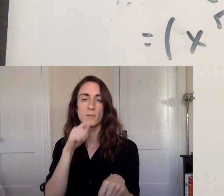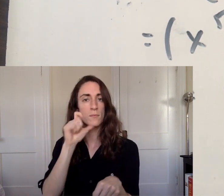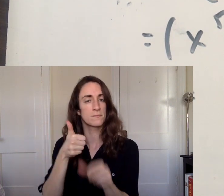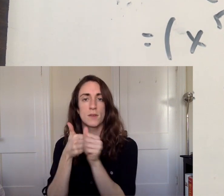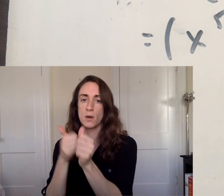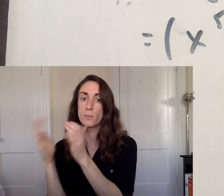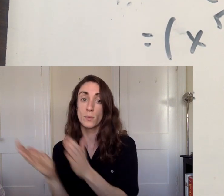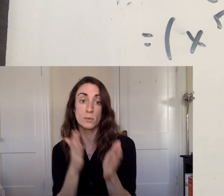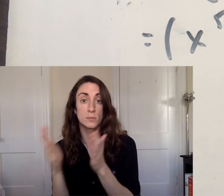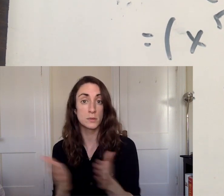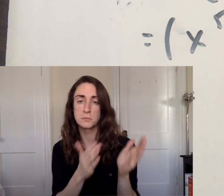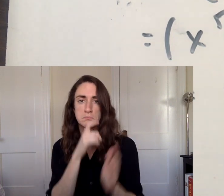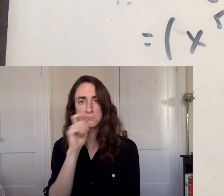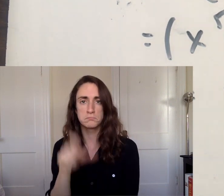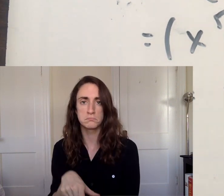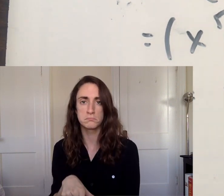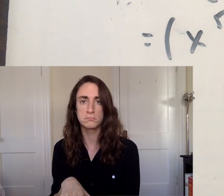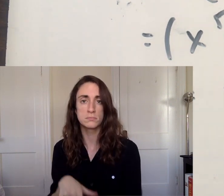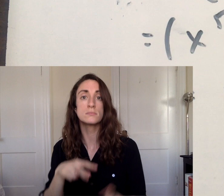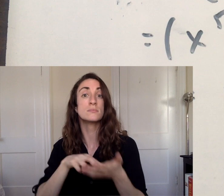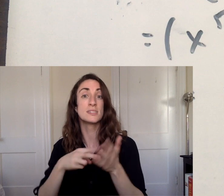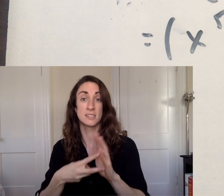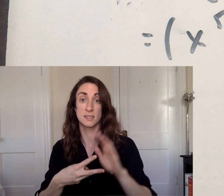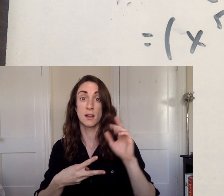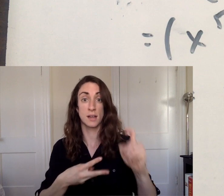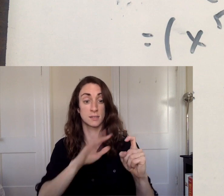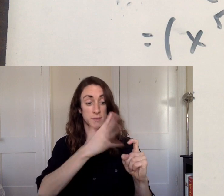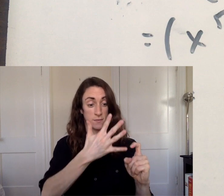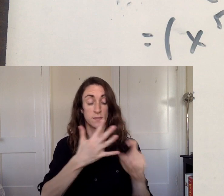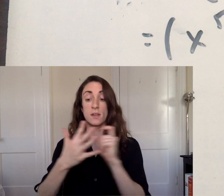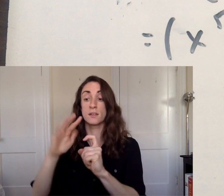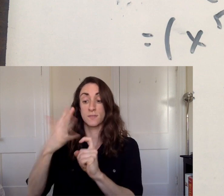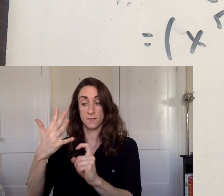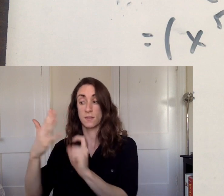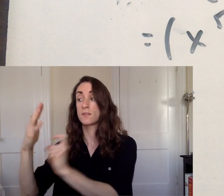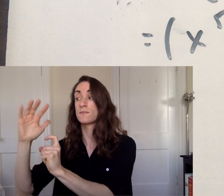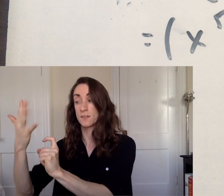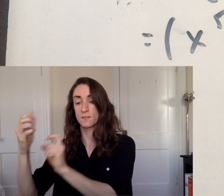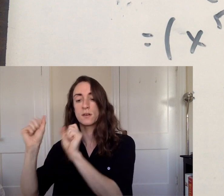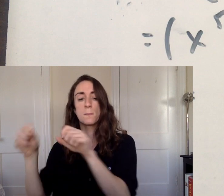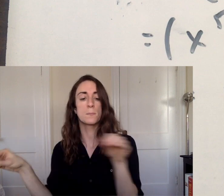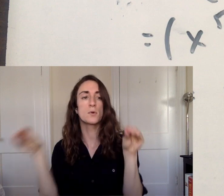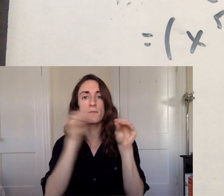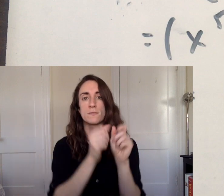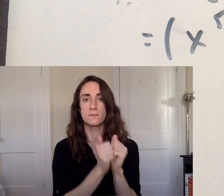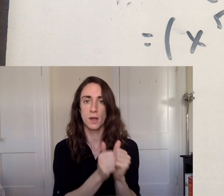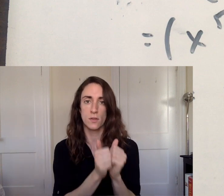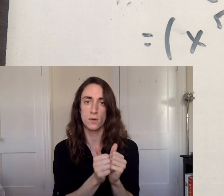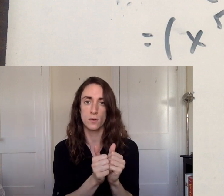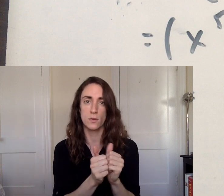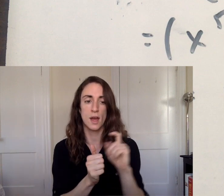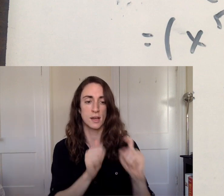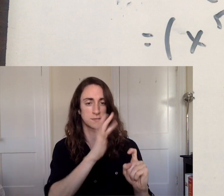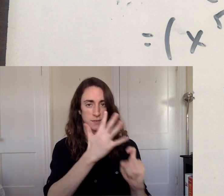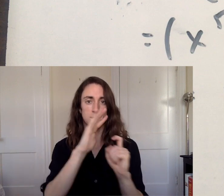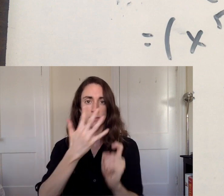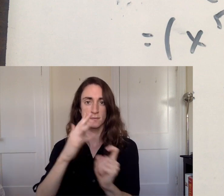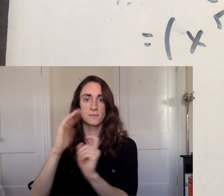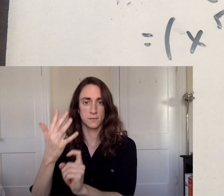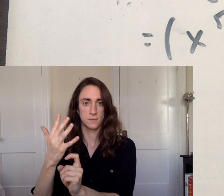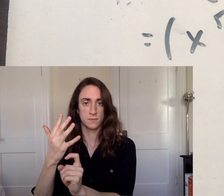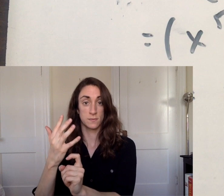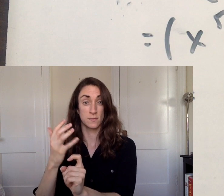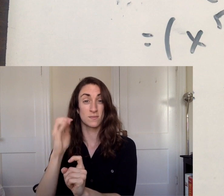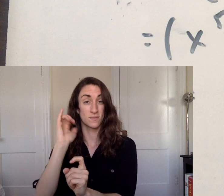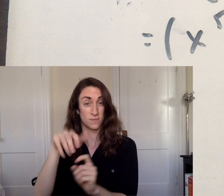freely. That means we can group the 3 x to the 5th terms together and the 3 y squared terms together. Using the multiplication properties of exponents, we